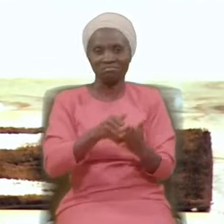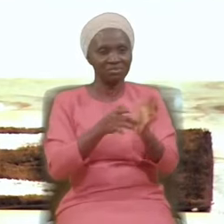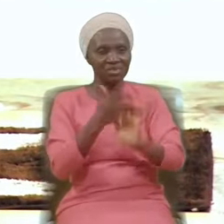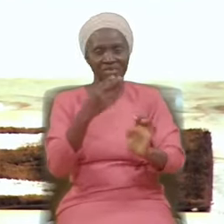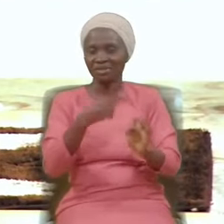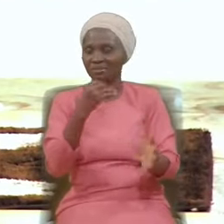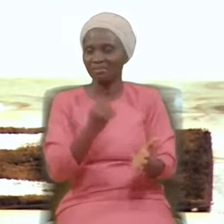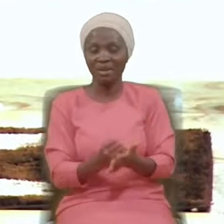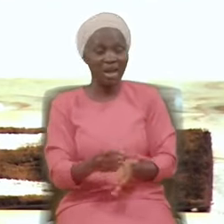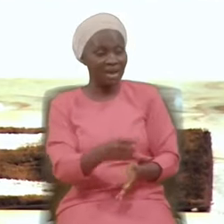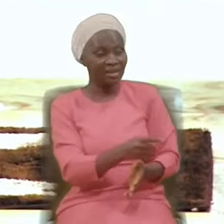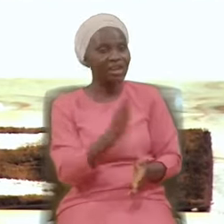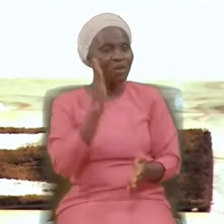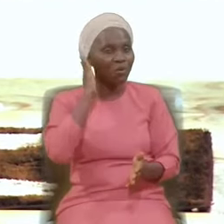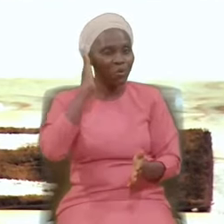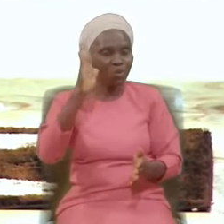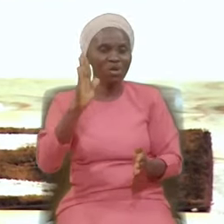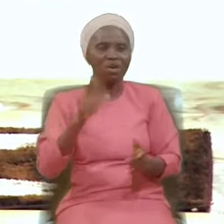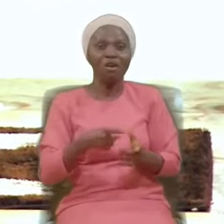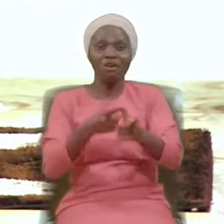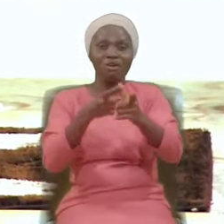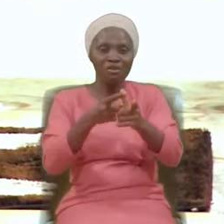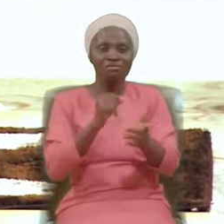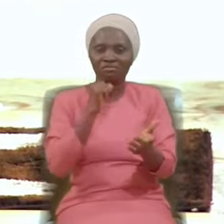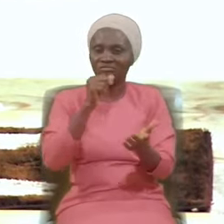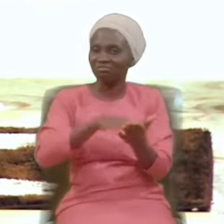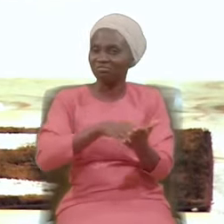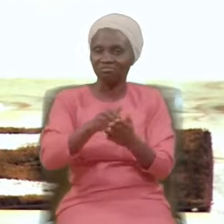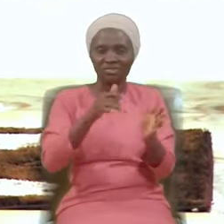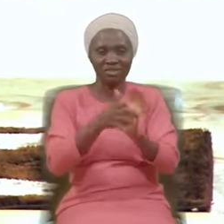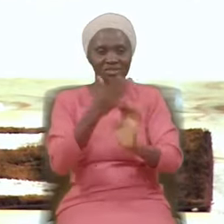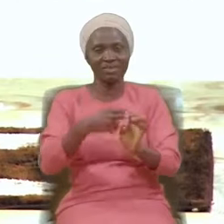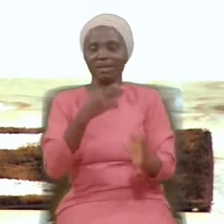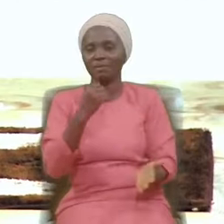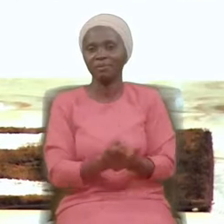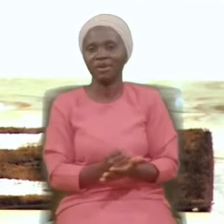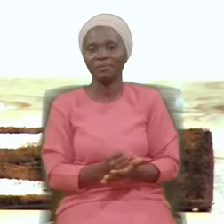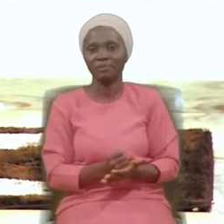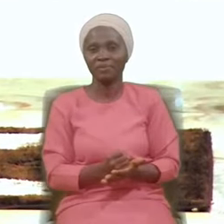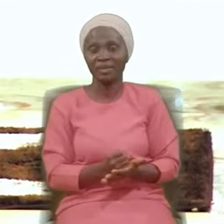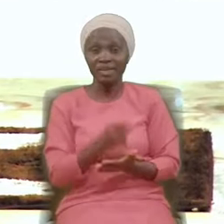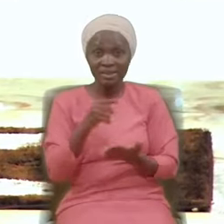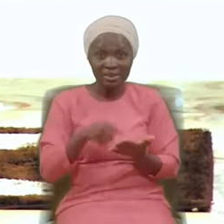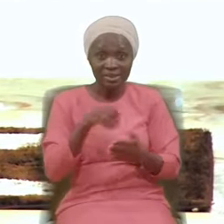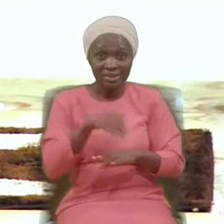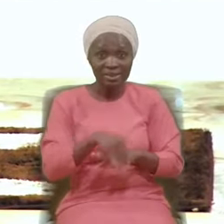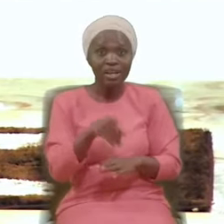weary. You will test it tonight when we go out after the meeting.